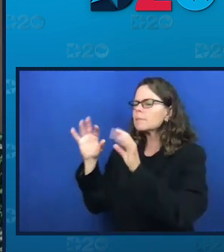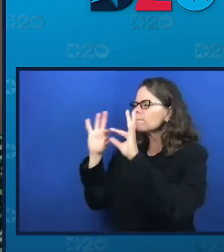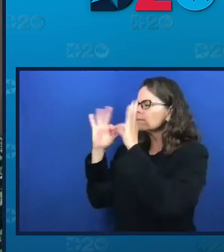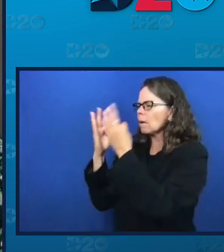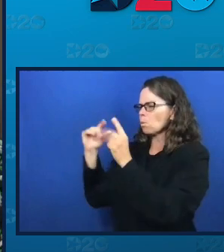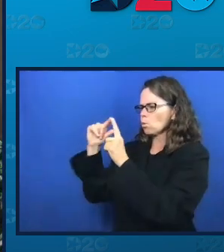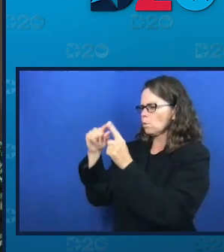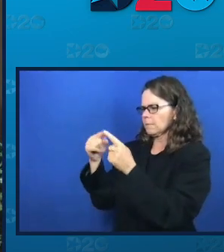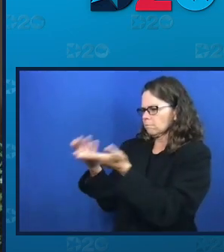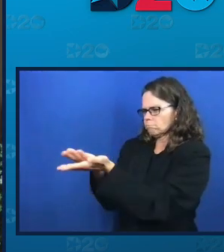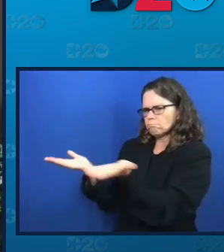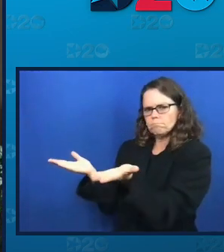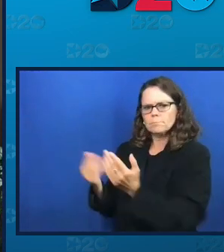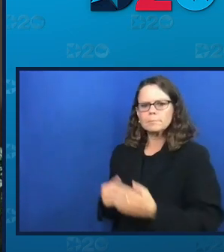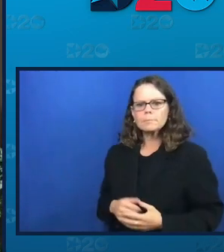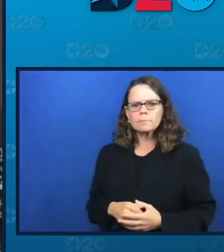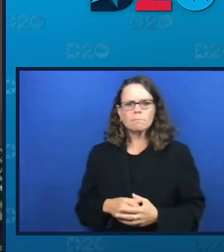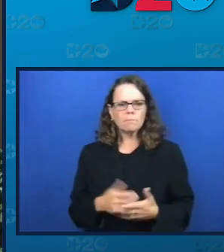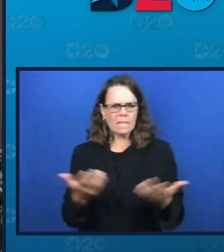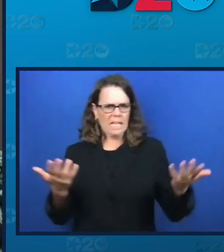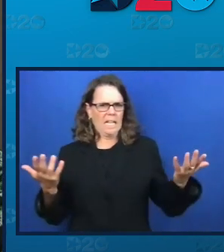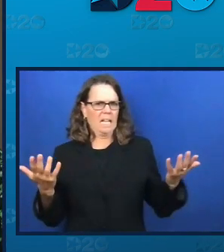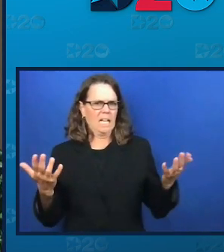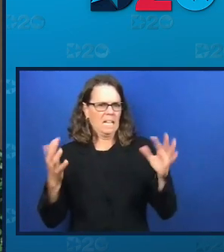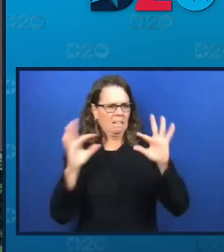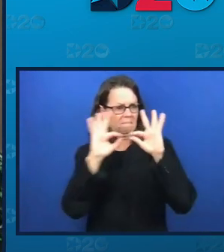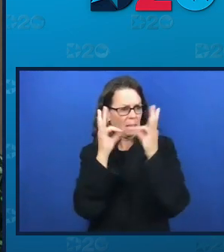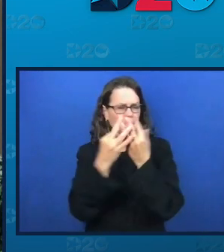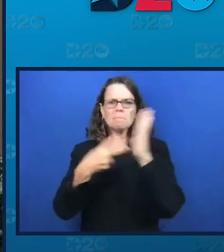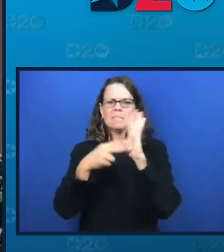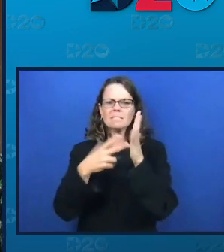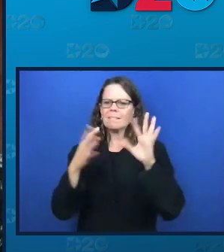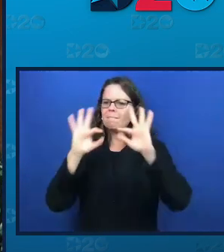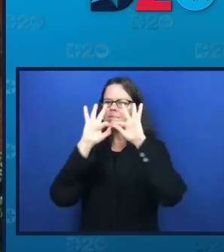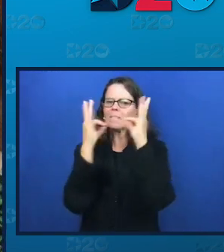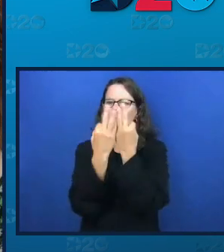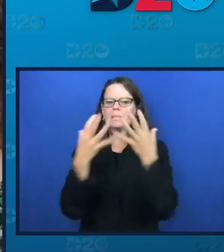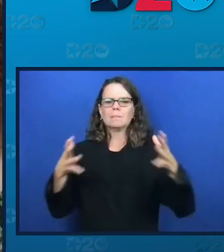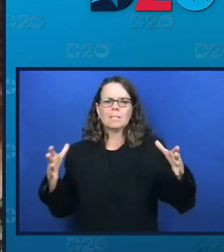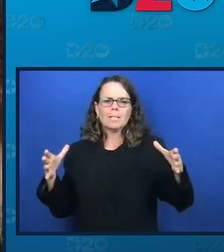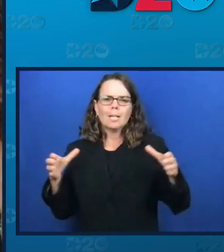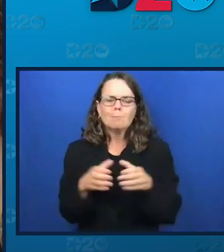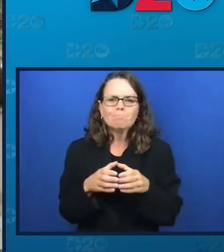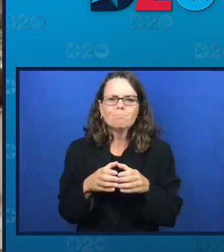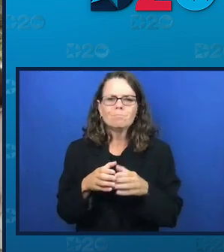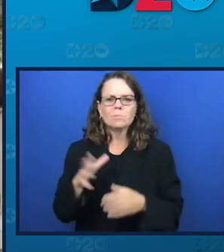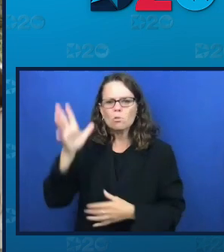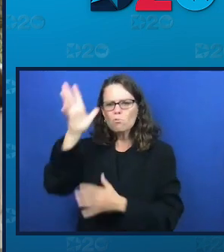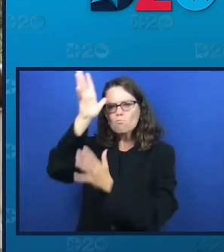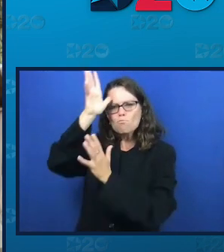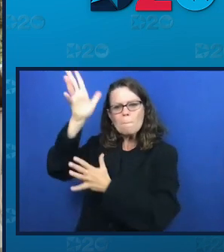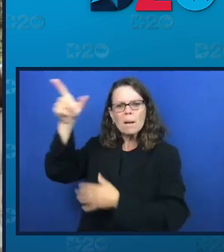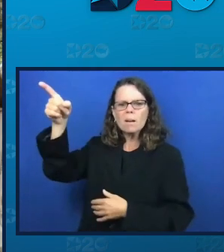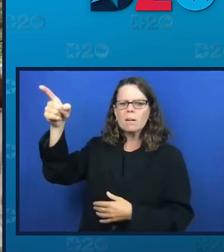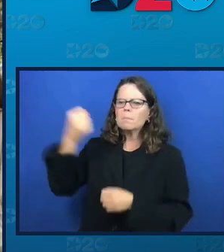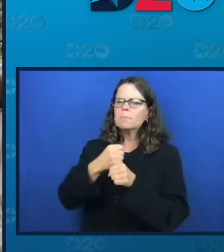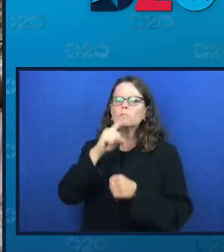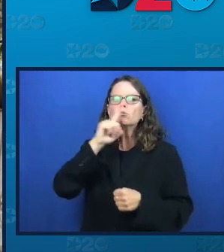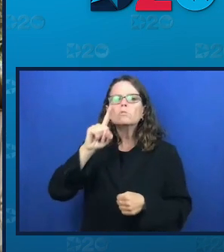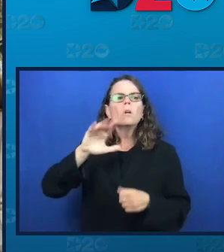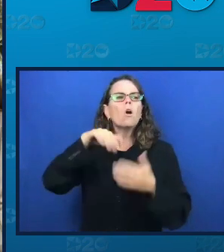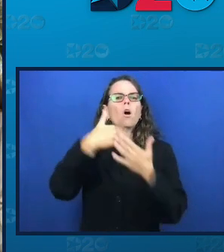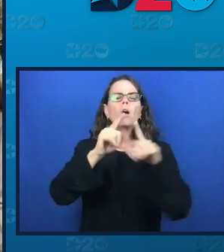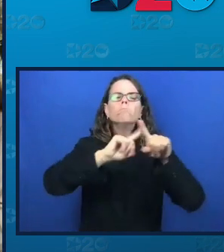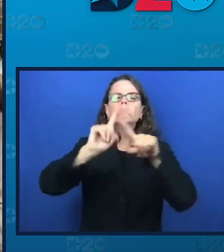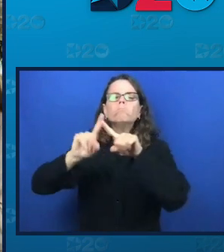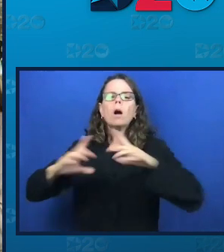up together. He's made sure that every single tradition, every holiday, we're all together. I don't think that there's